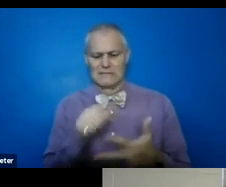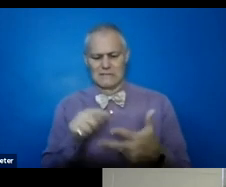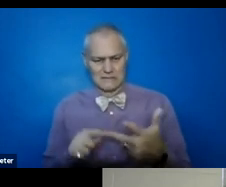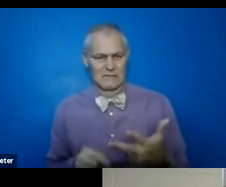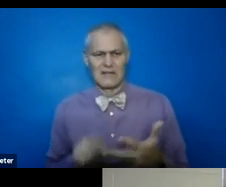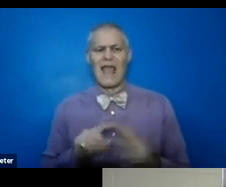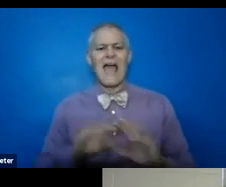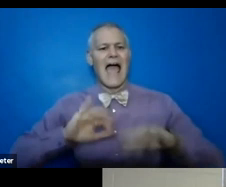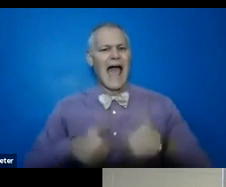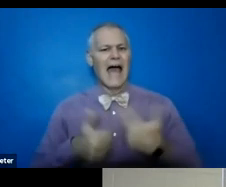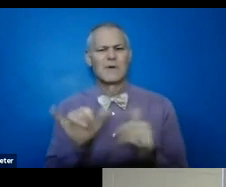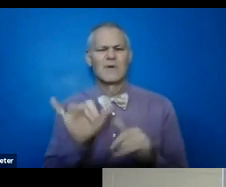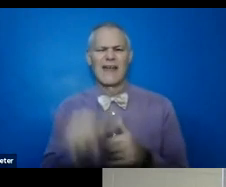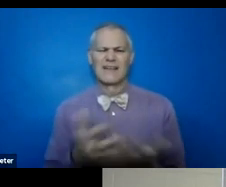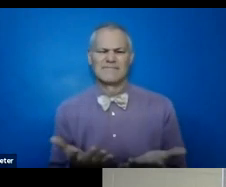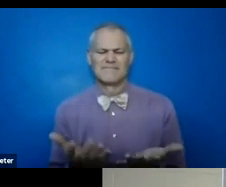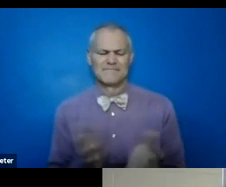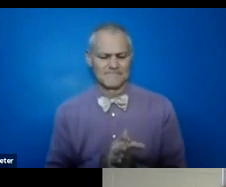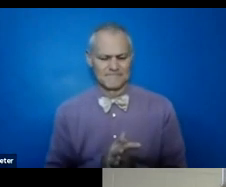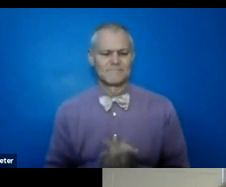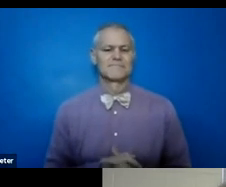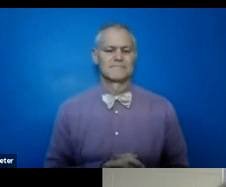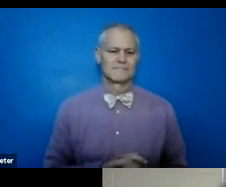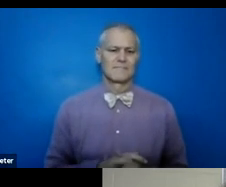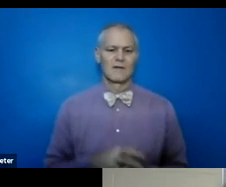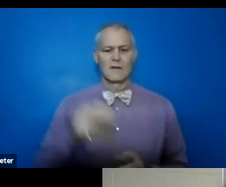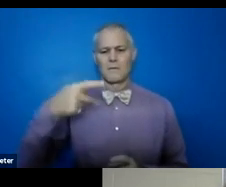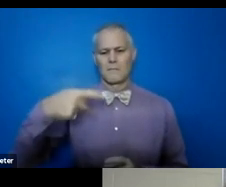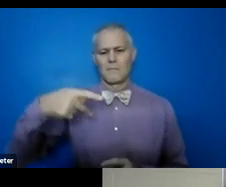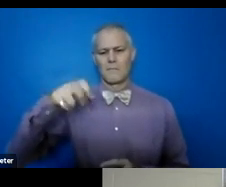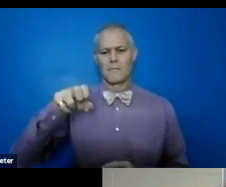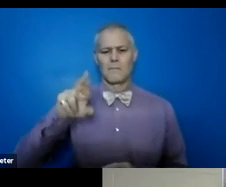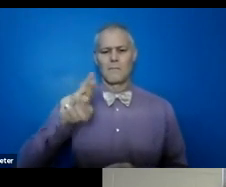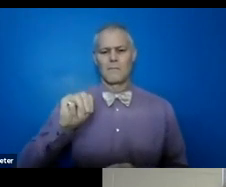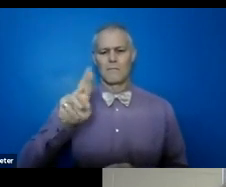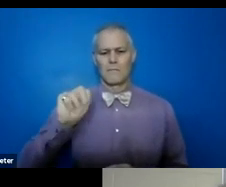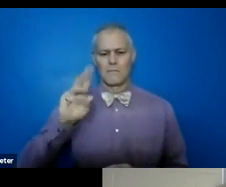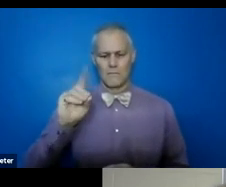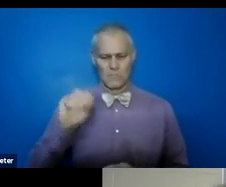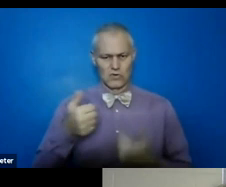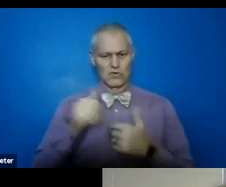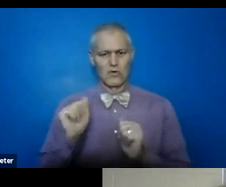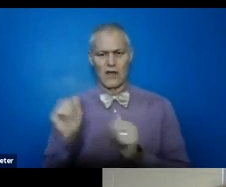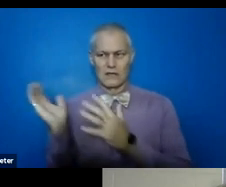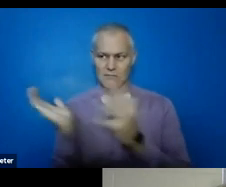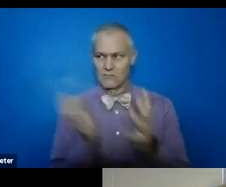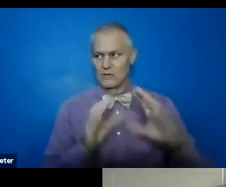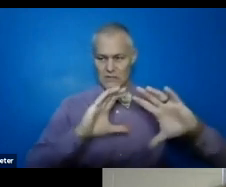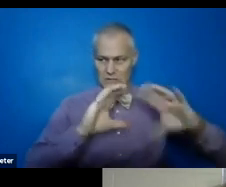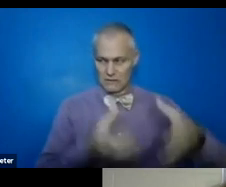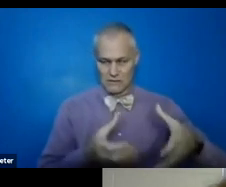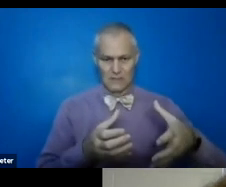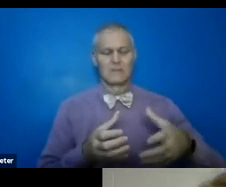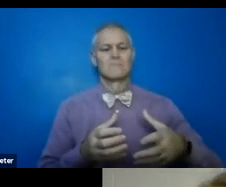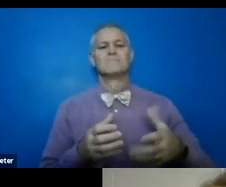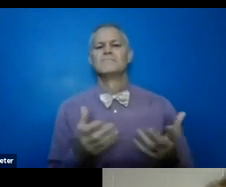do we actually do this? So when Pramundo tries to bring those ideas into a classroom setting, I just want